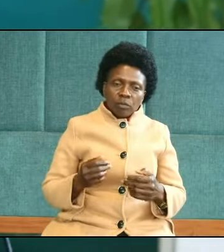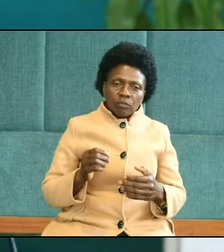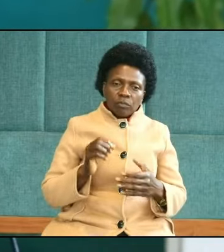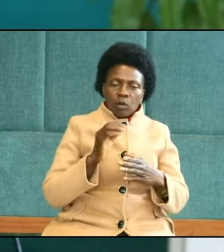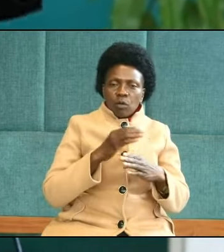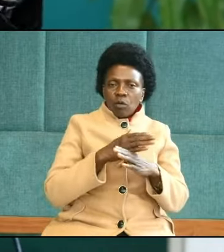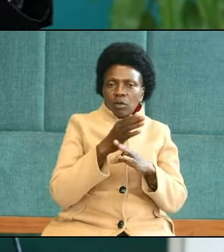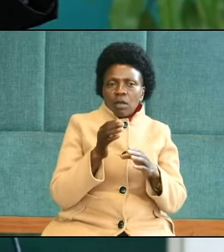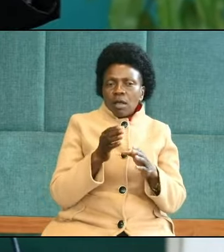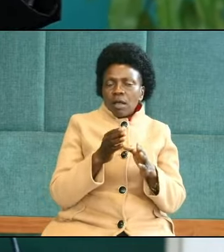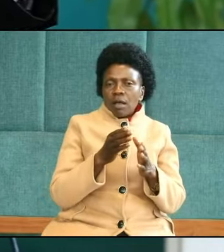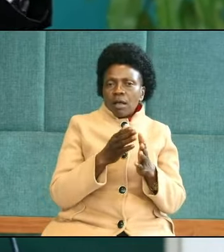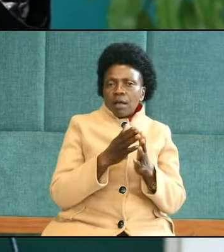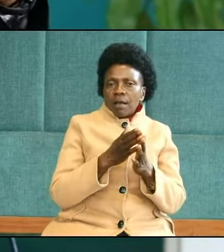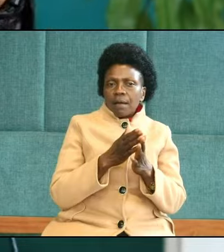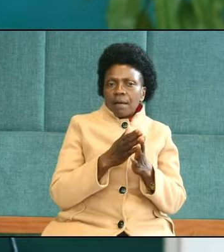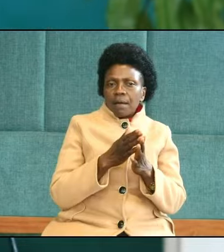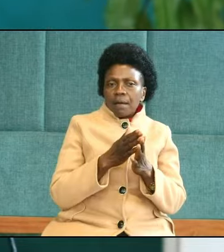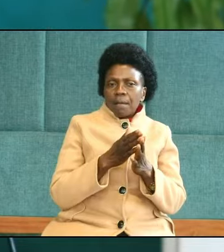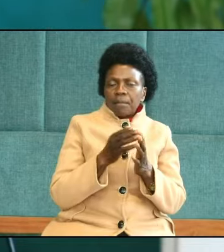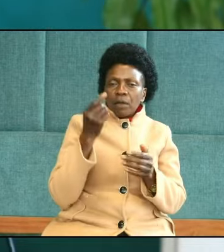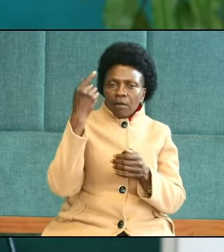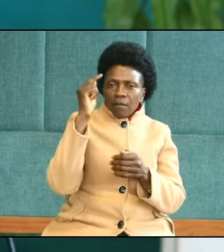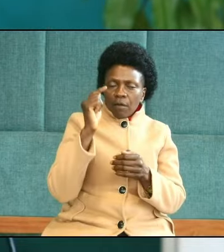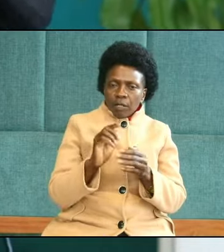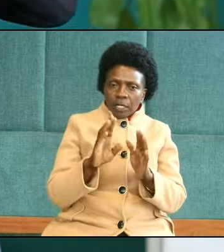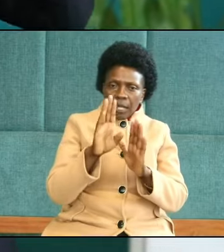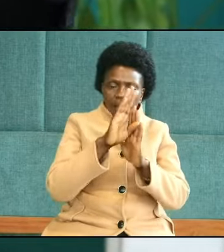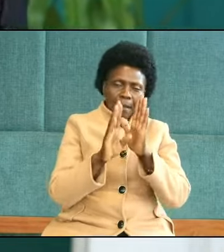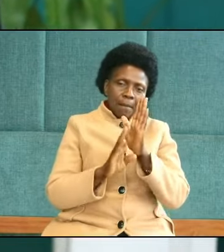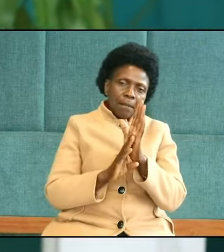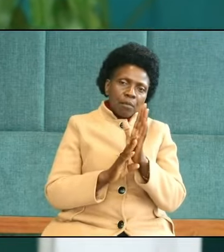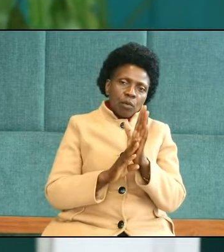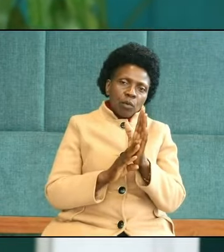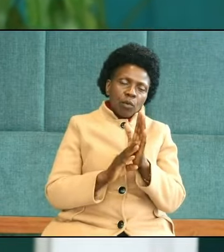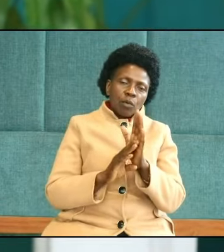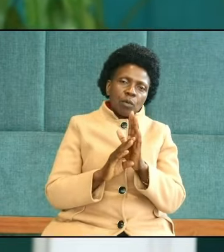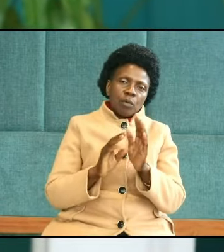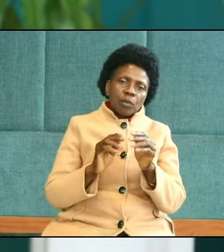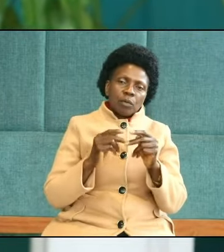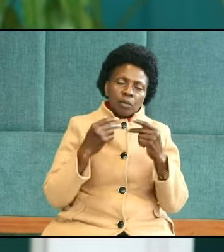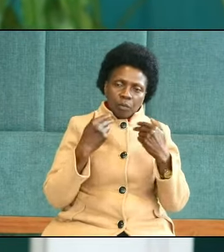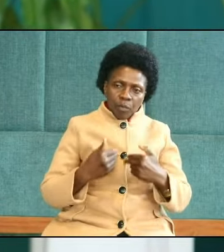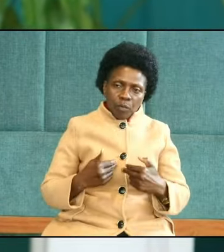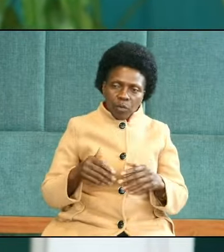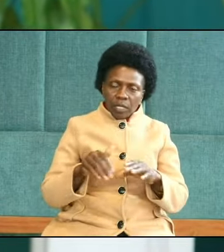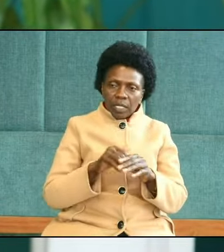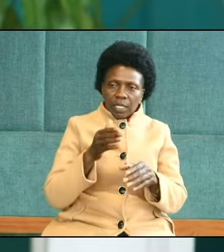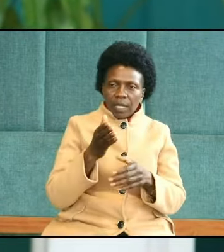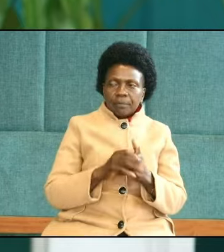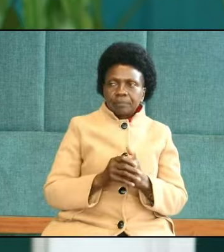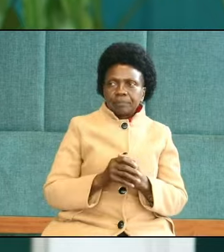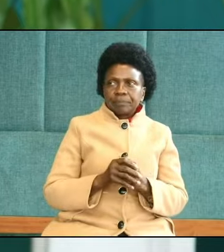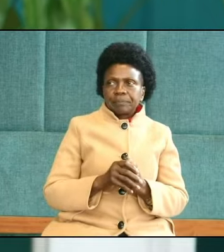love about Africa, often children are given names that have important